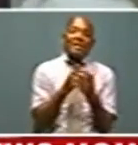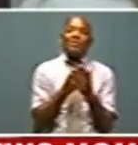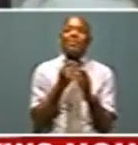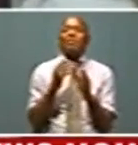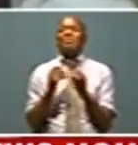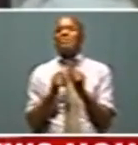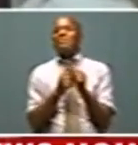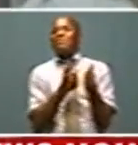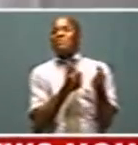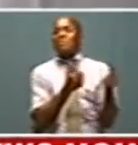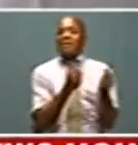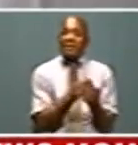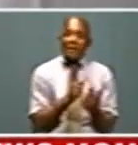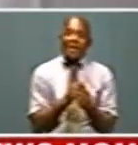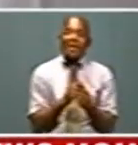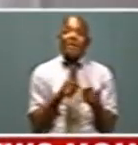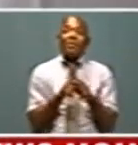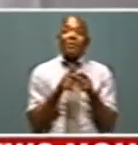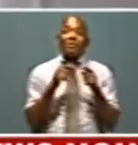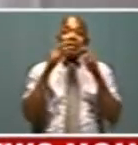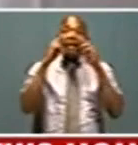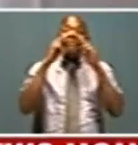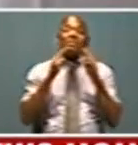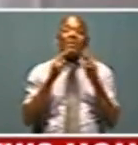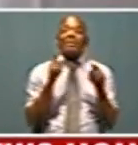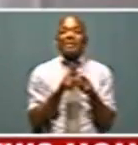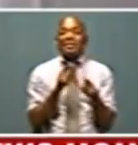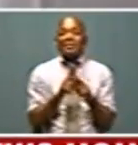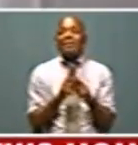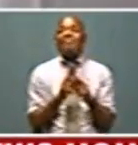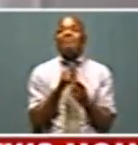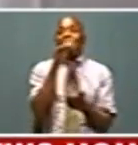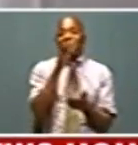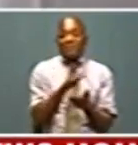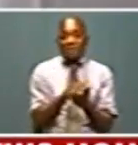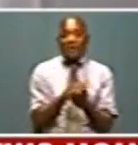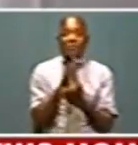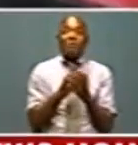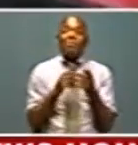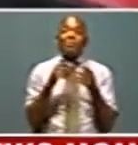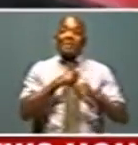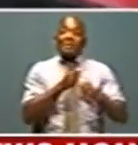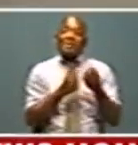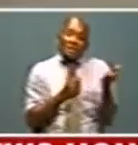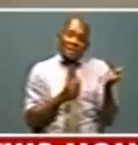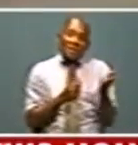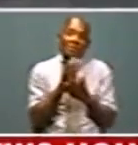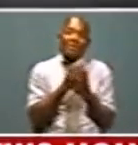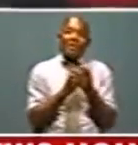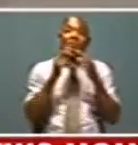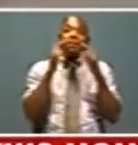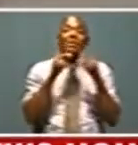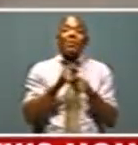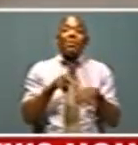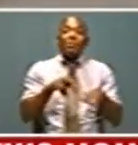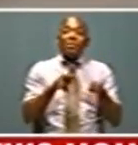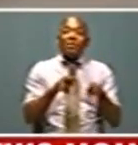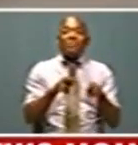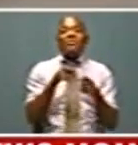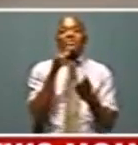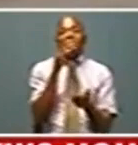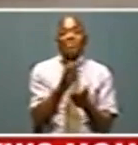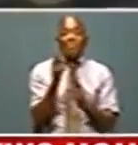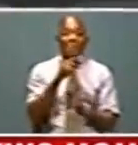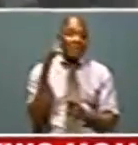to be. The armed robbery on the highway is very rampant, though the security forces are doing their best. The expectations of